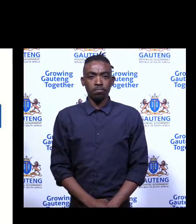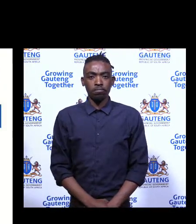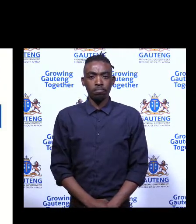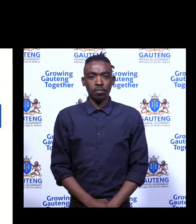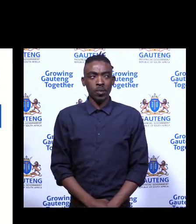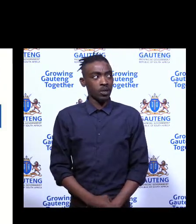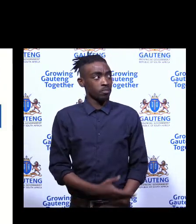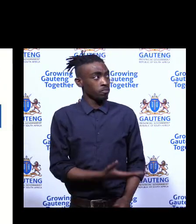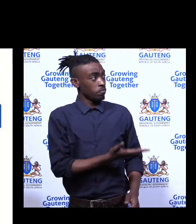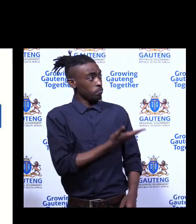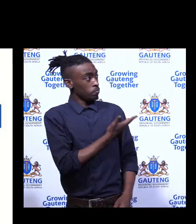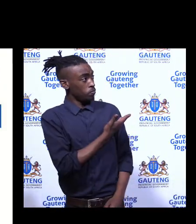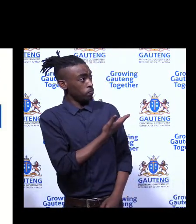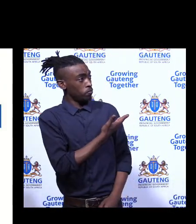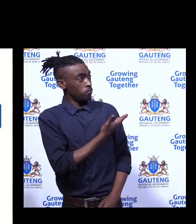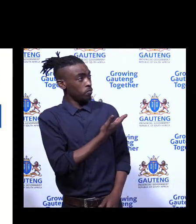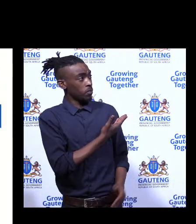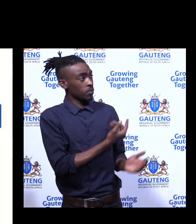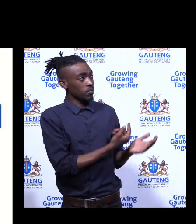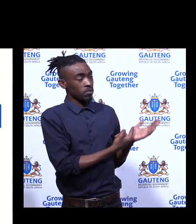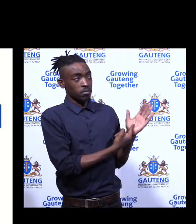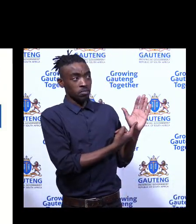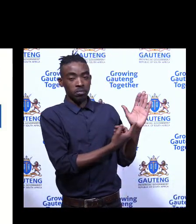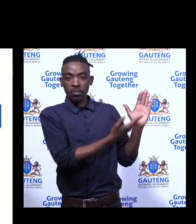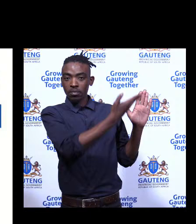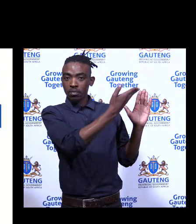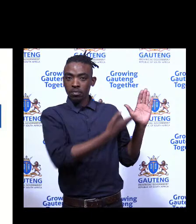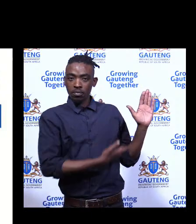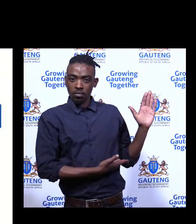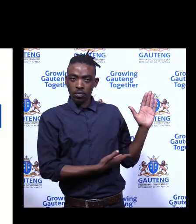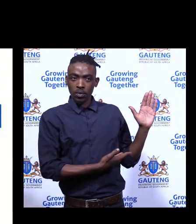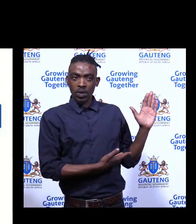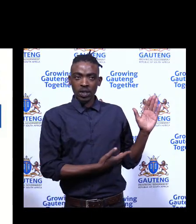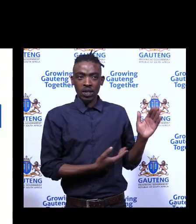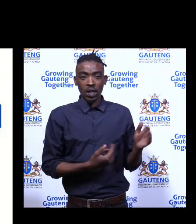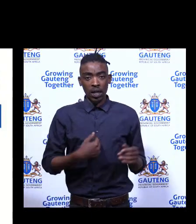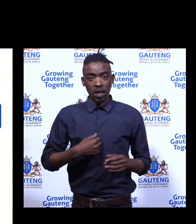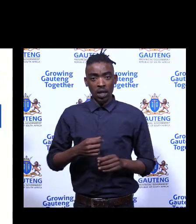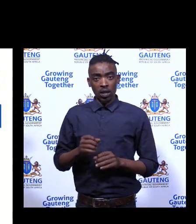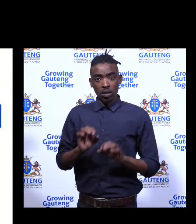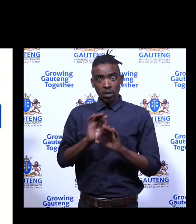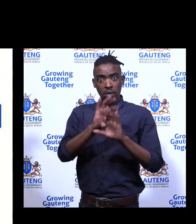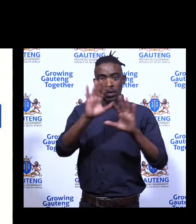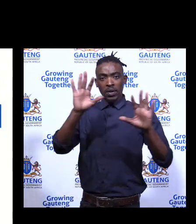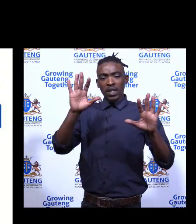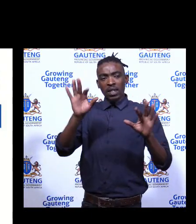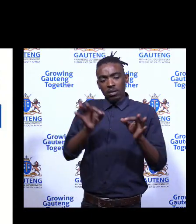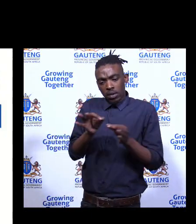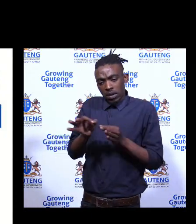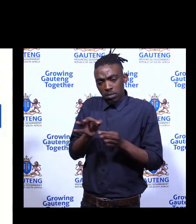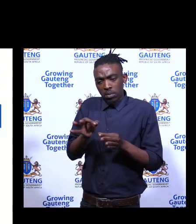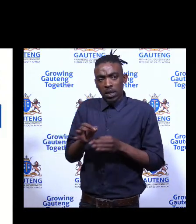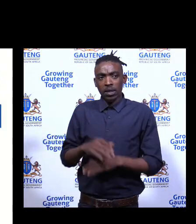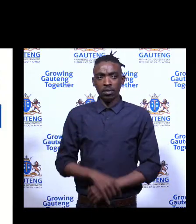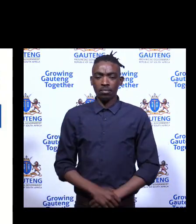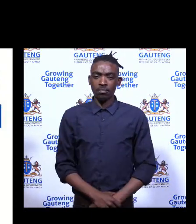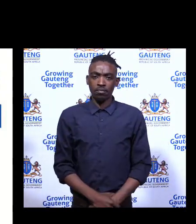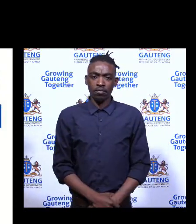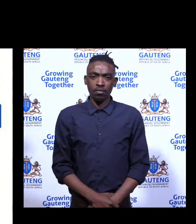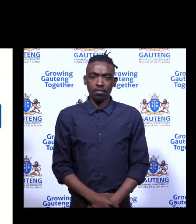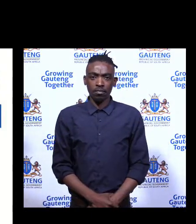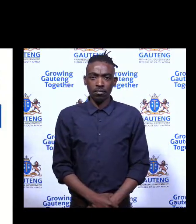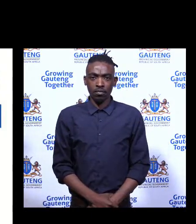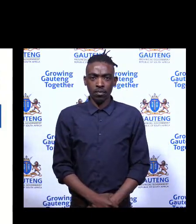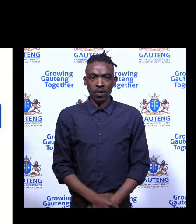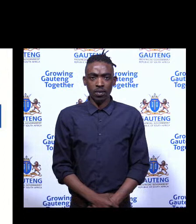And just to expand on the primary healthcare reengineering, ward-based strategy is that we are